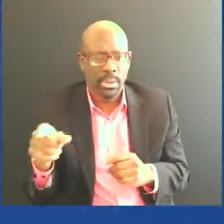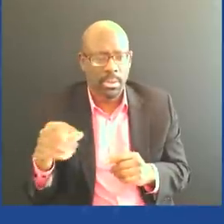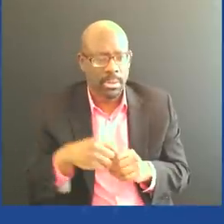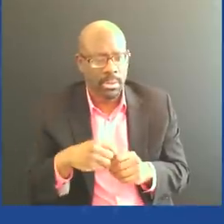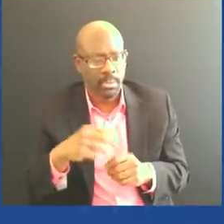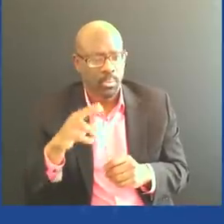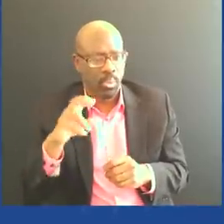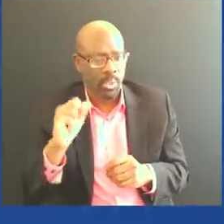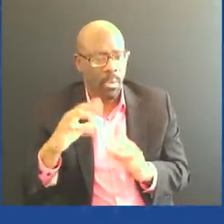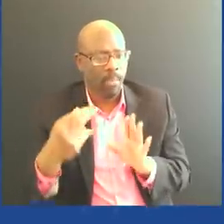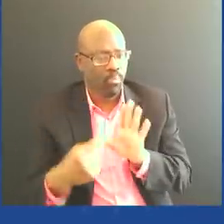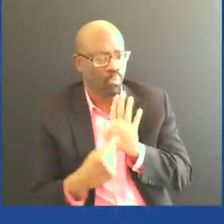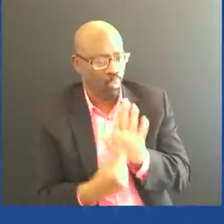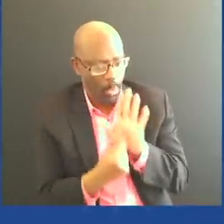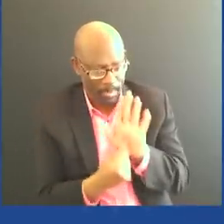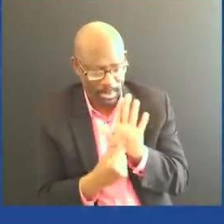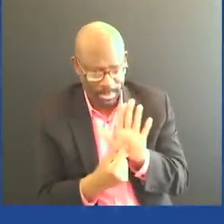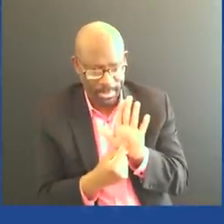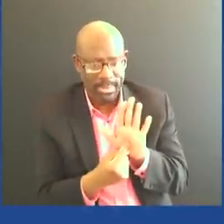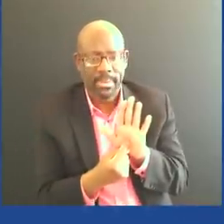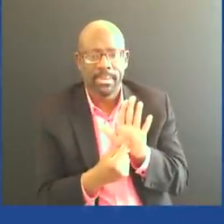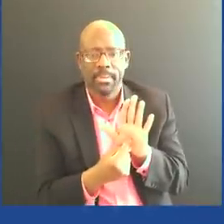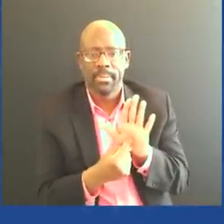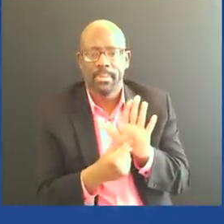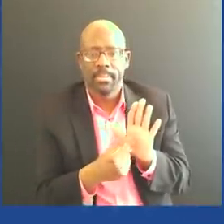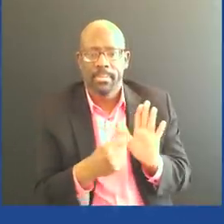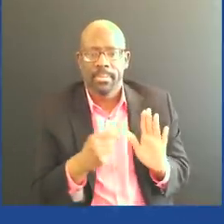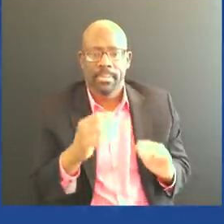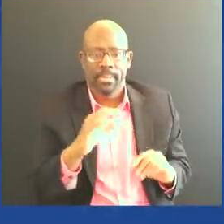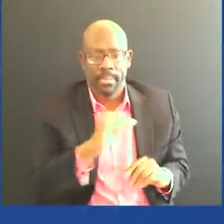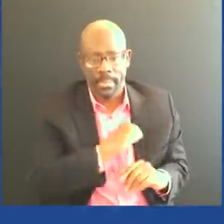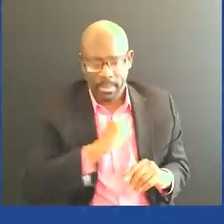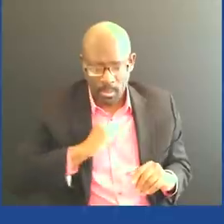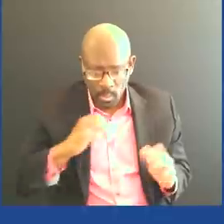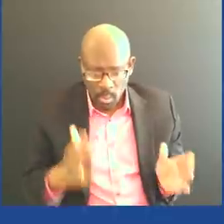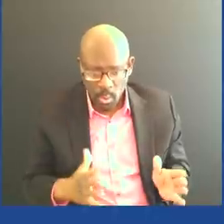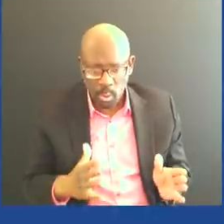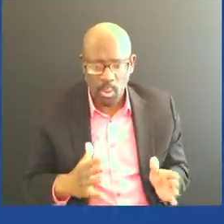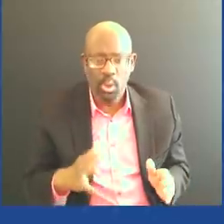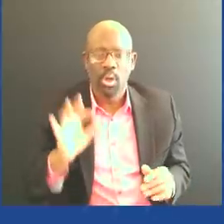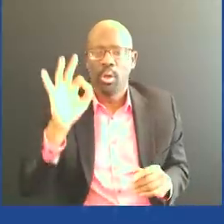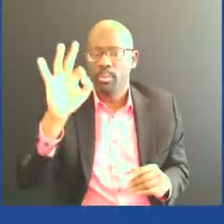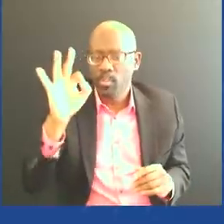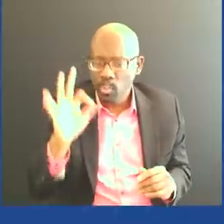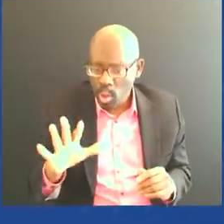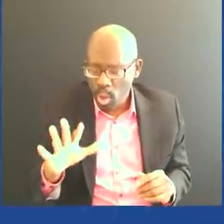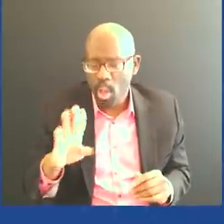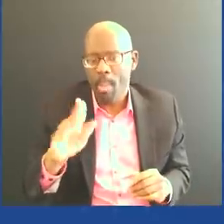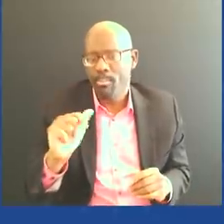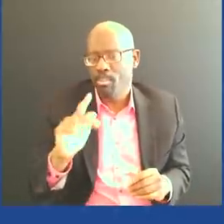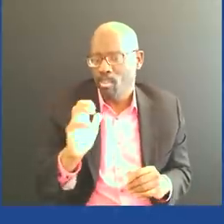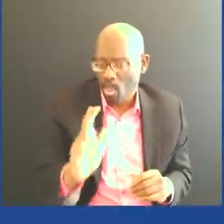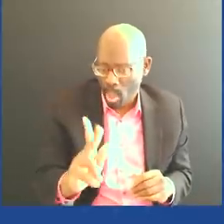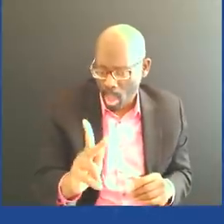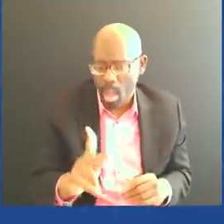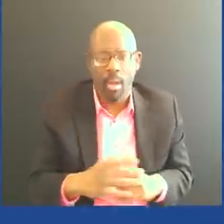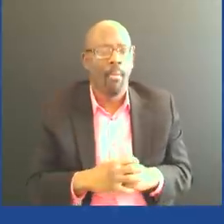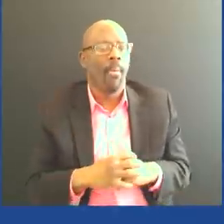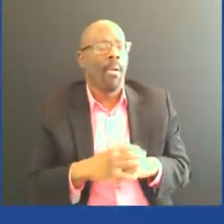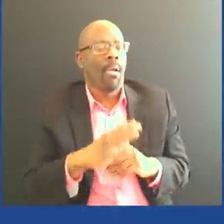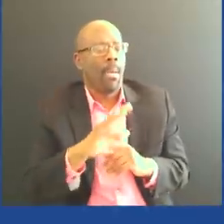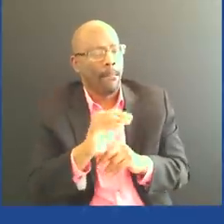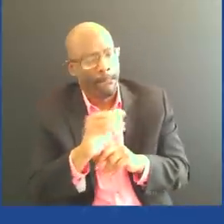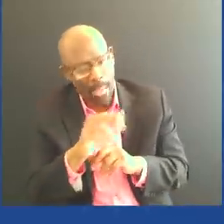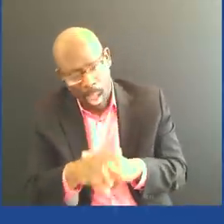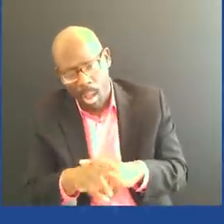Senate Chaplain Barry Black, Chief of Naval Operations Admiral Gilday, Mayor Mike Perzicki, Lieutenant Governor Bethany Hall Long, and County